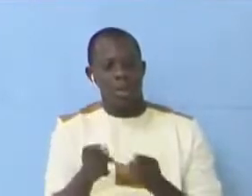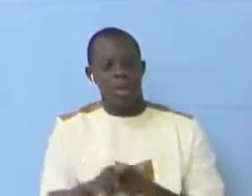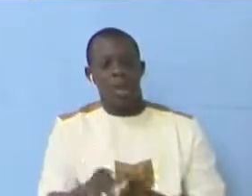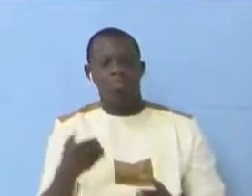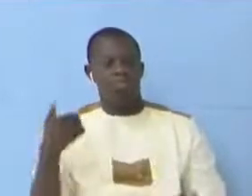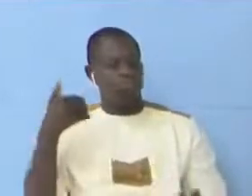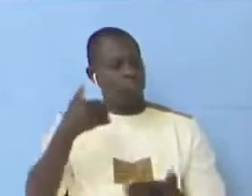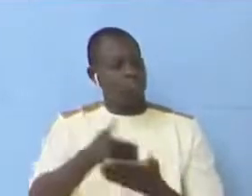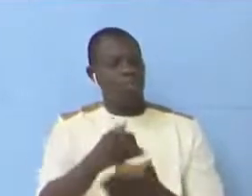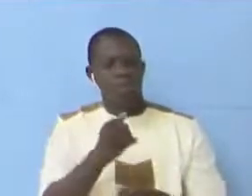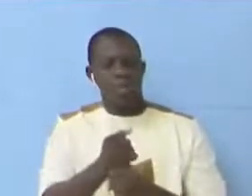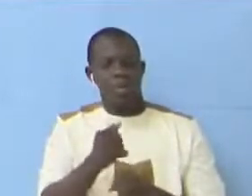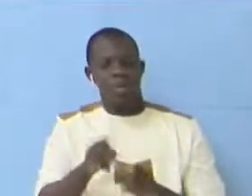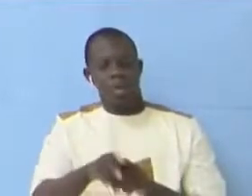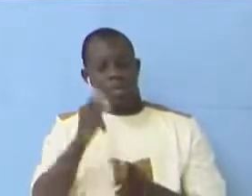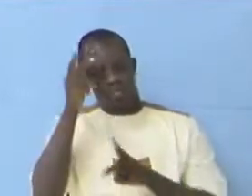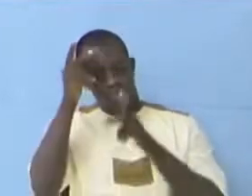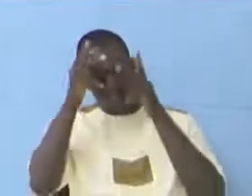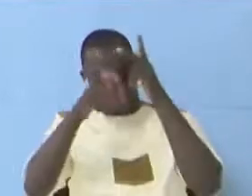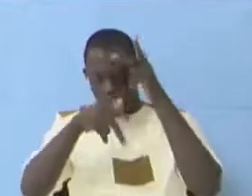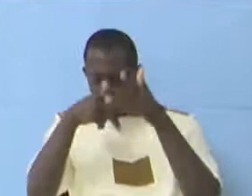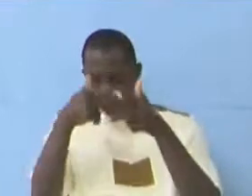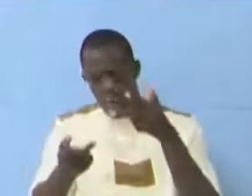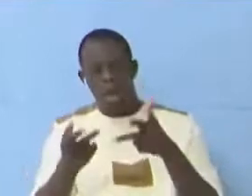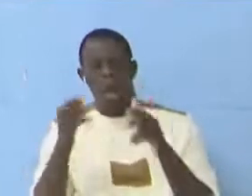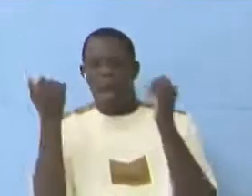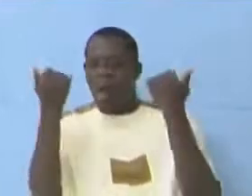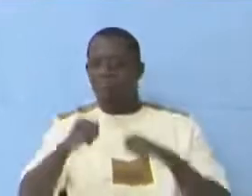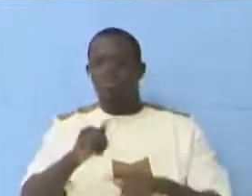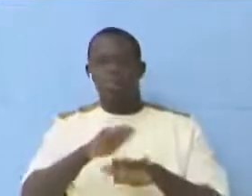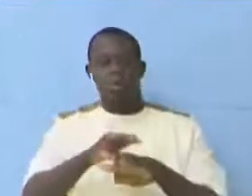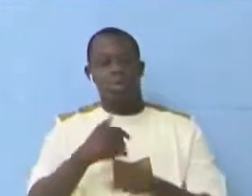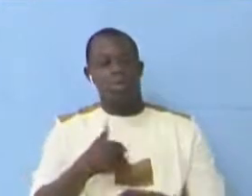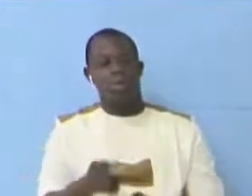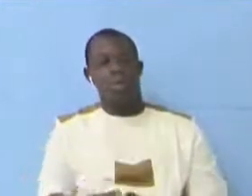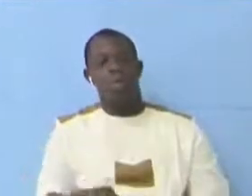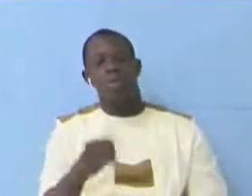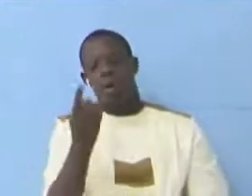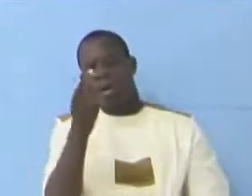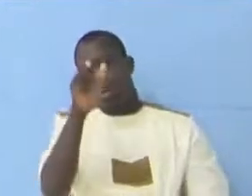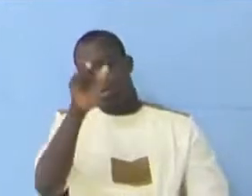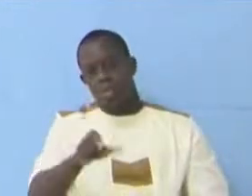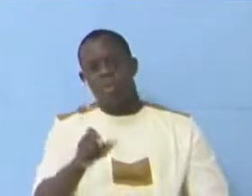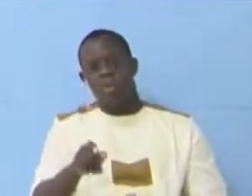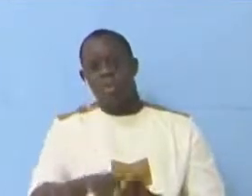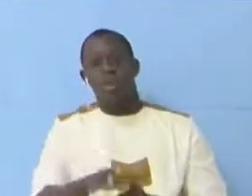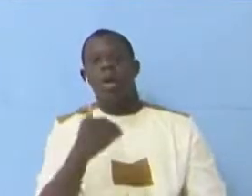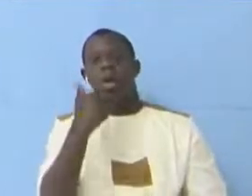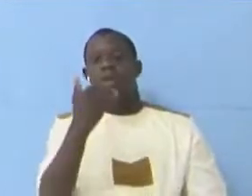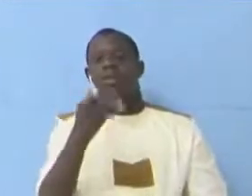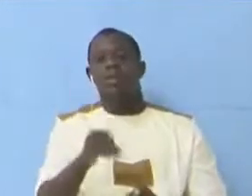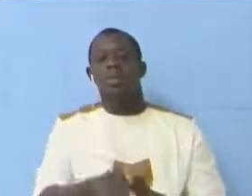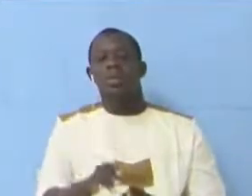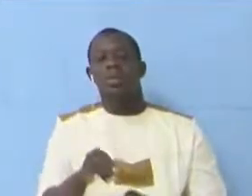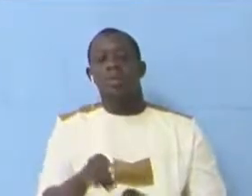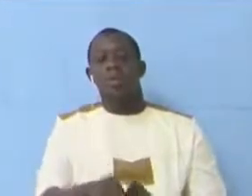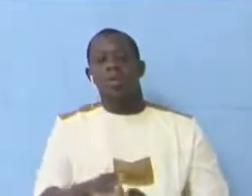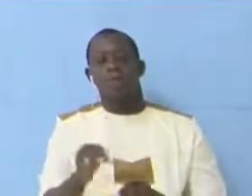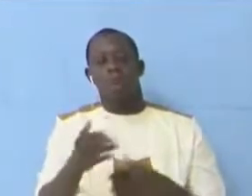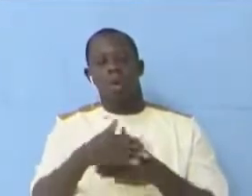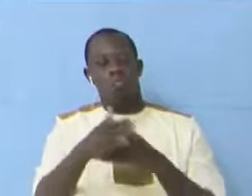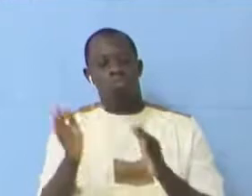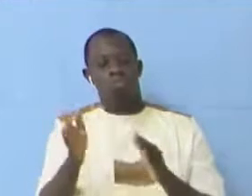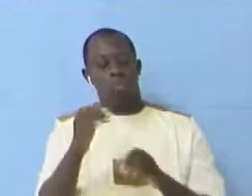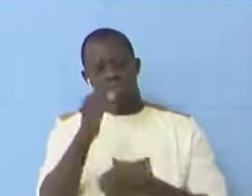out. biñ ko defee rek daanaka ma xum. Then one of them asked the one tying me to loosen the